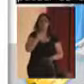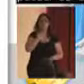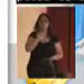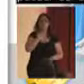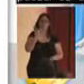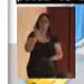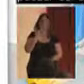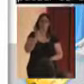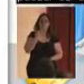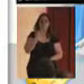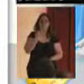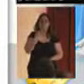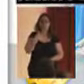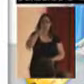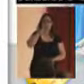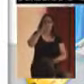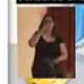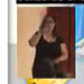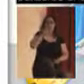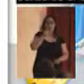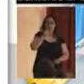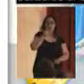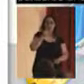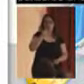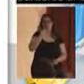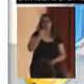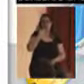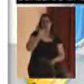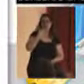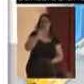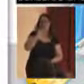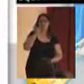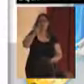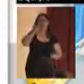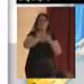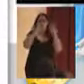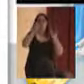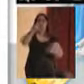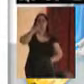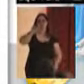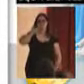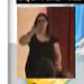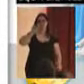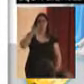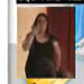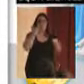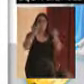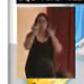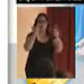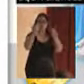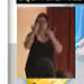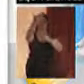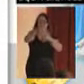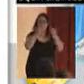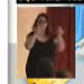young. It's necessary to offer messages of positive reinforcement, and also they should be edited from 14